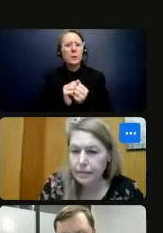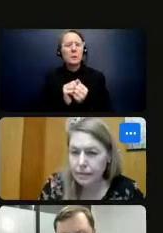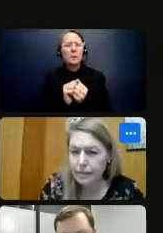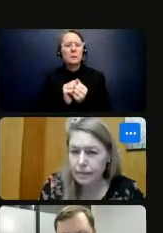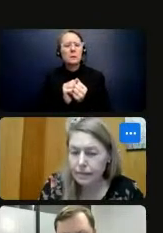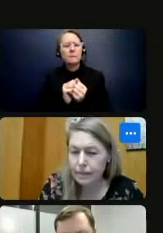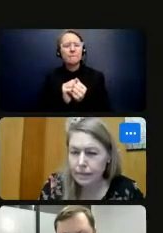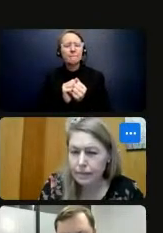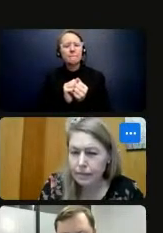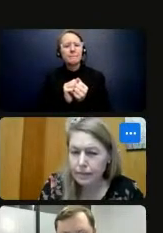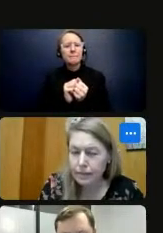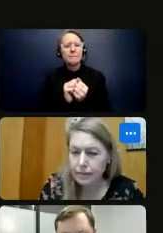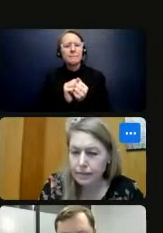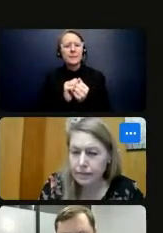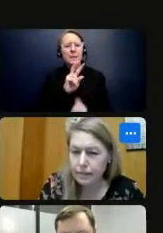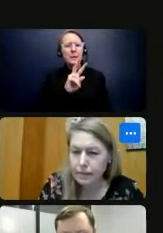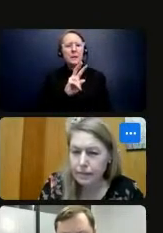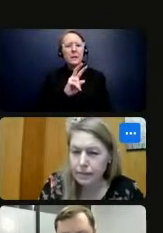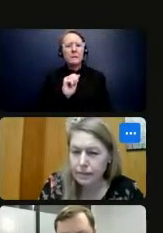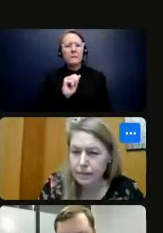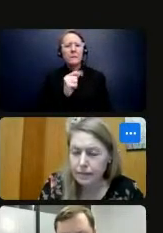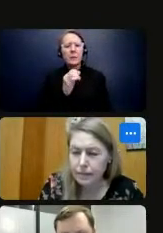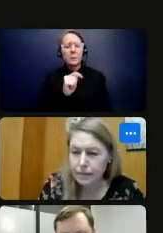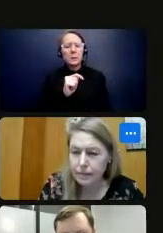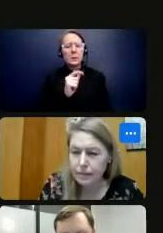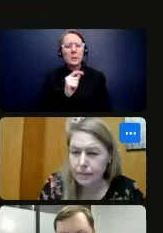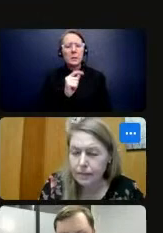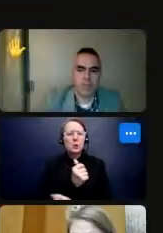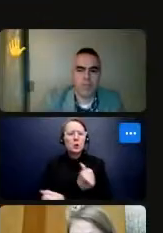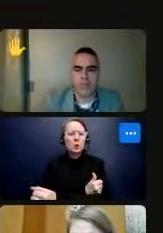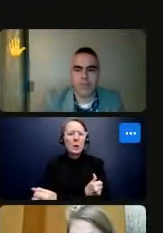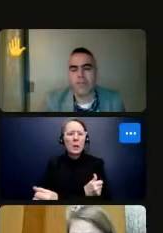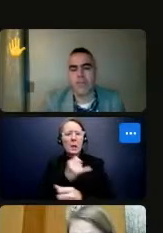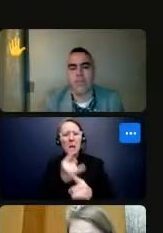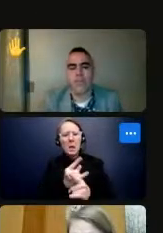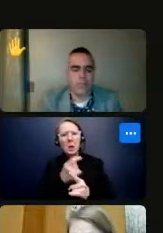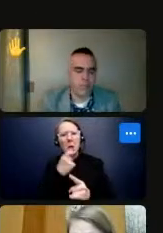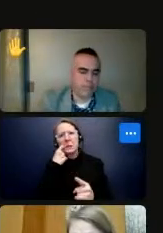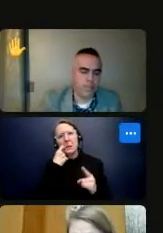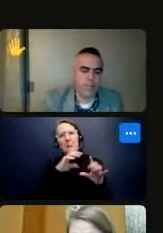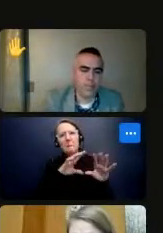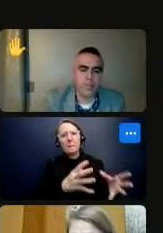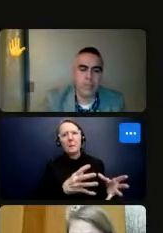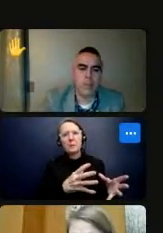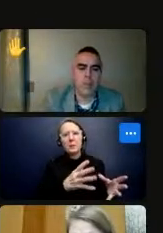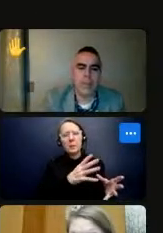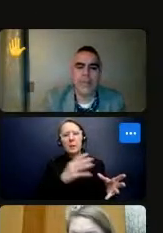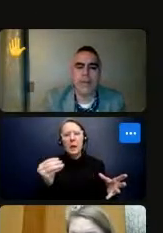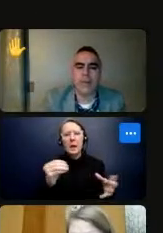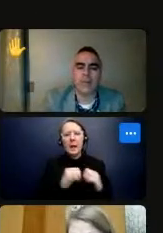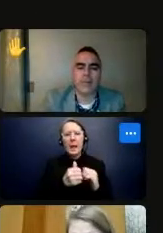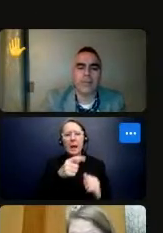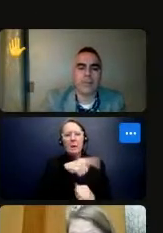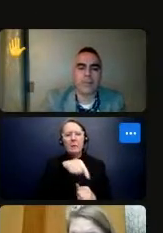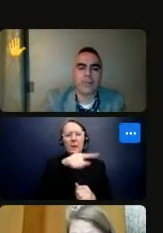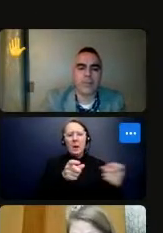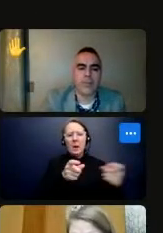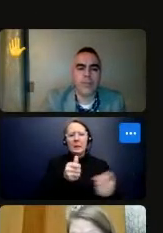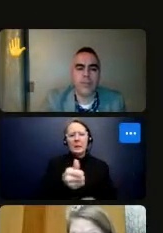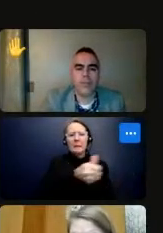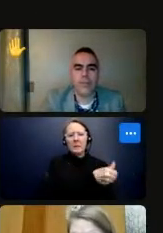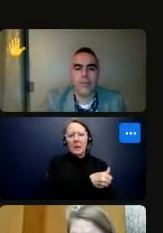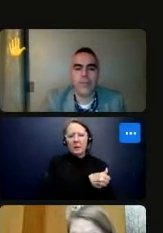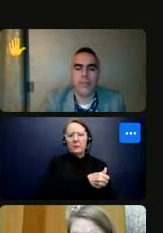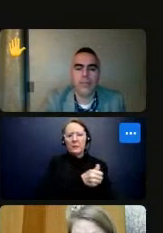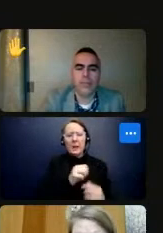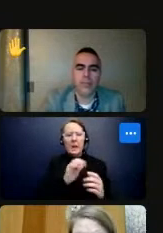the vagrant, drug addicted, alcohol addicted population and the way they're handling themselves and how